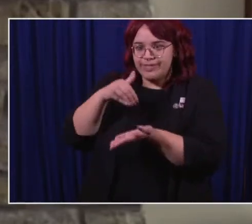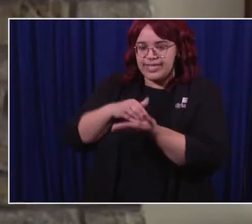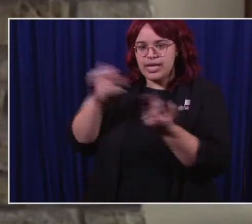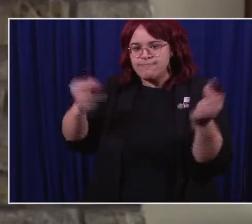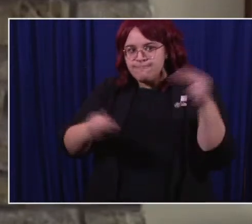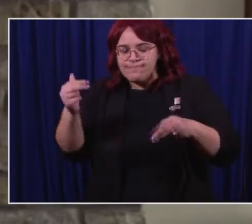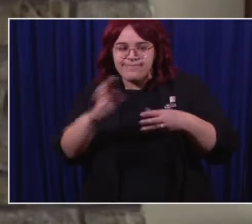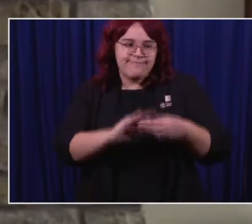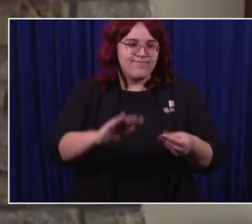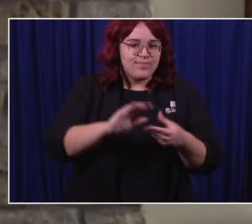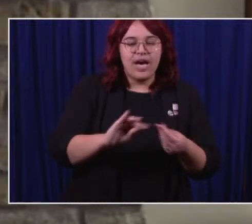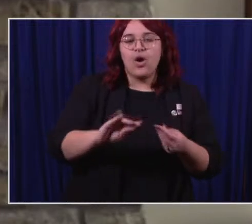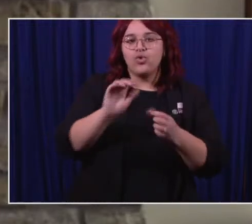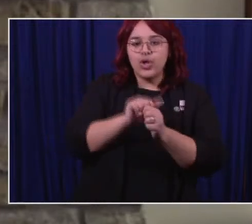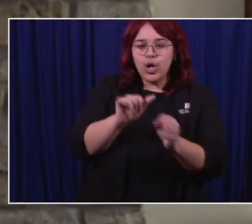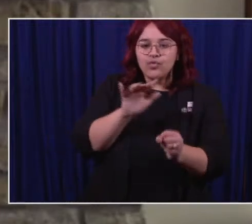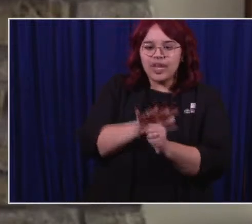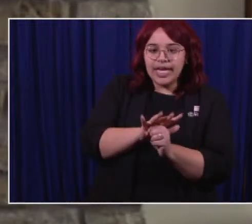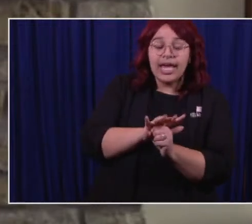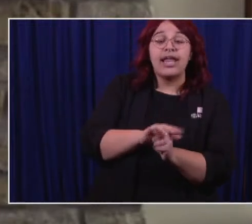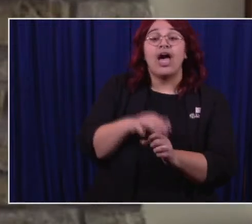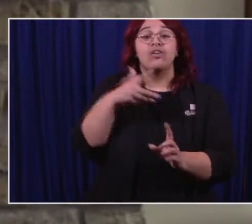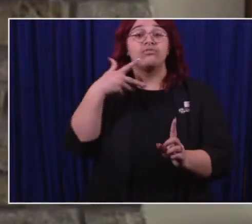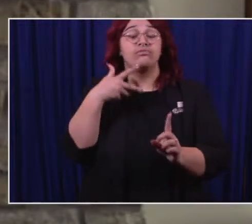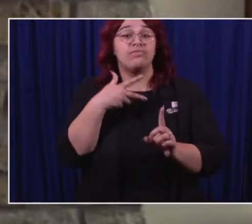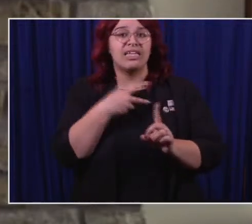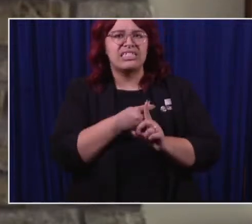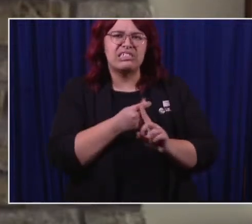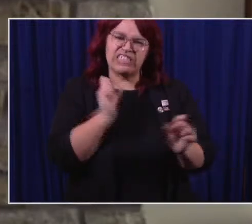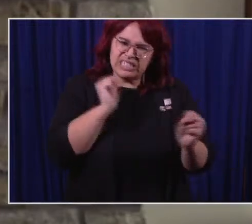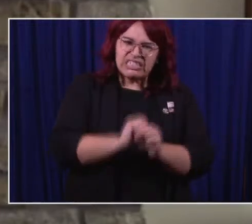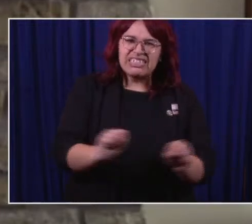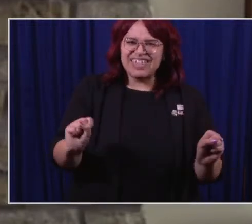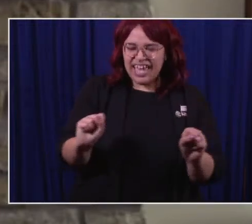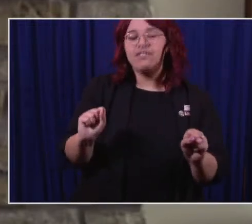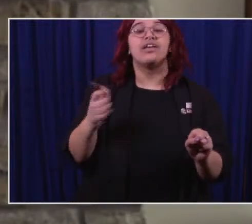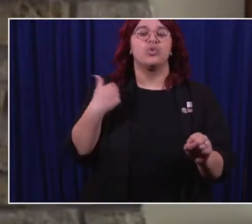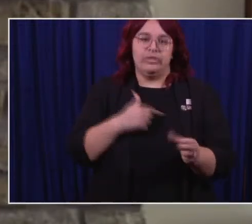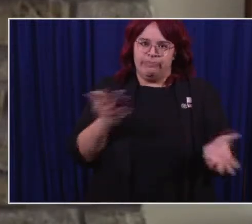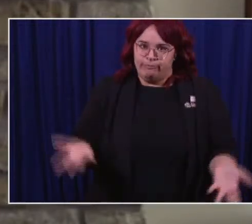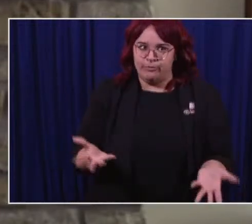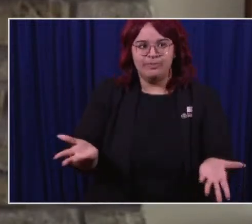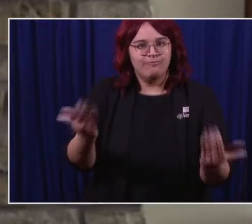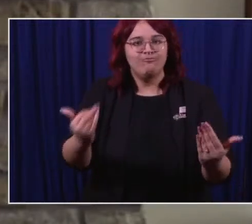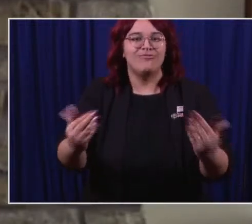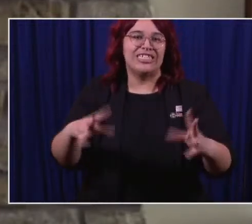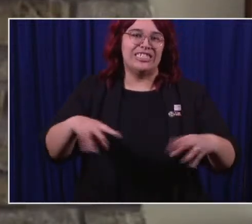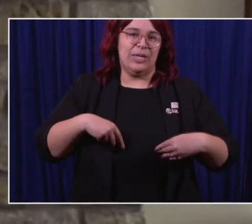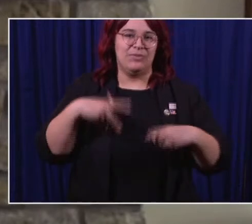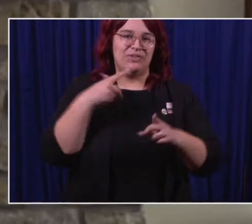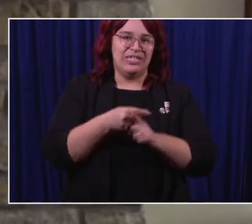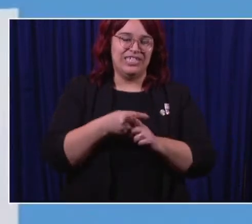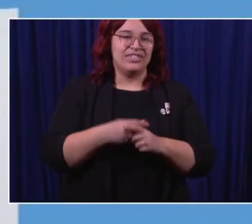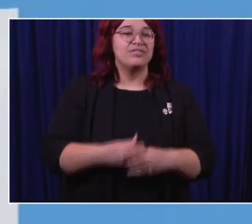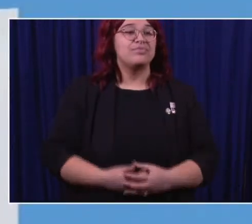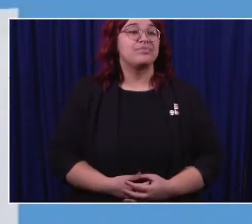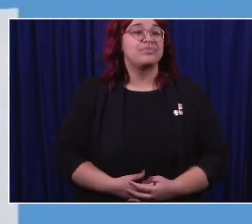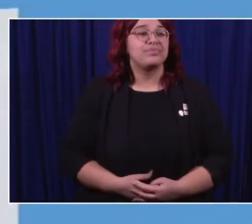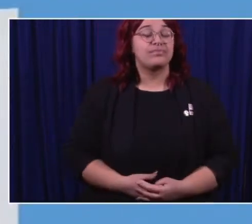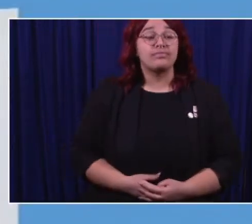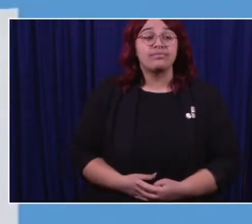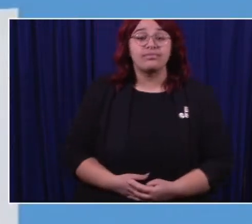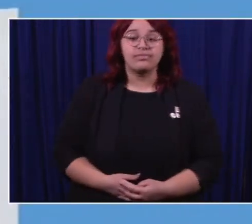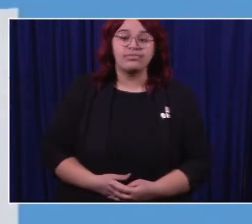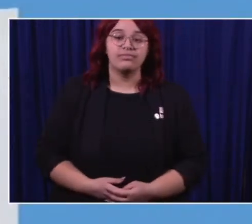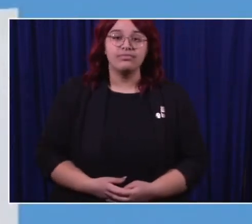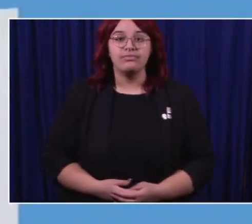about the safety and the effectiveness of the vaccine as we encourage people to take it. So let's take a look. It all began